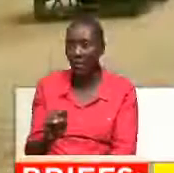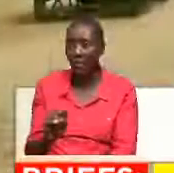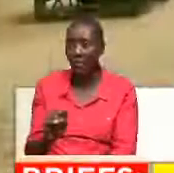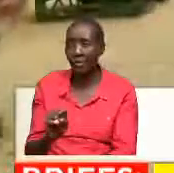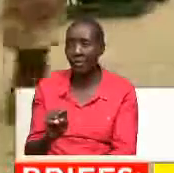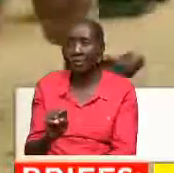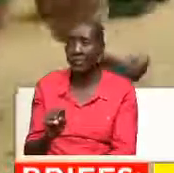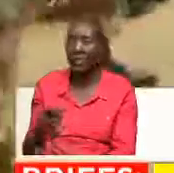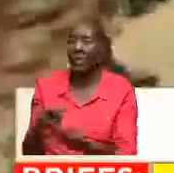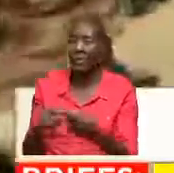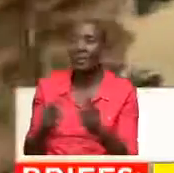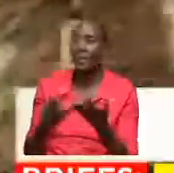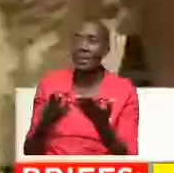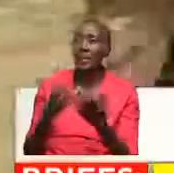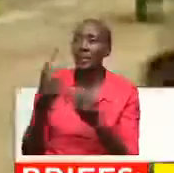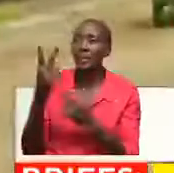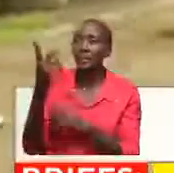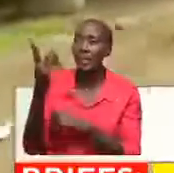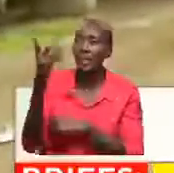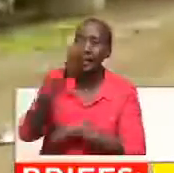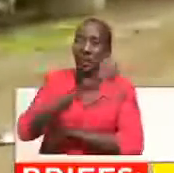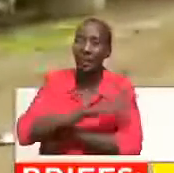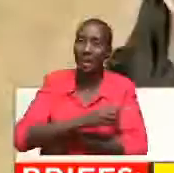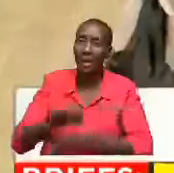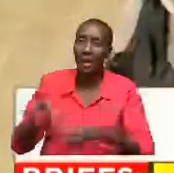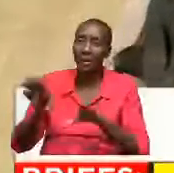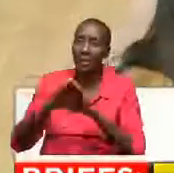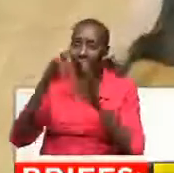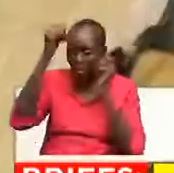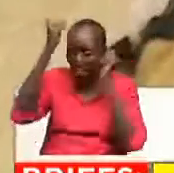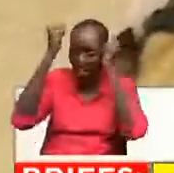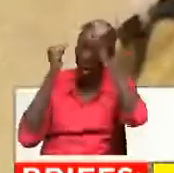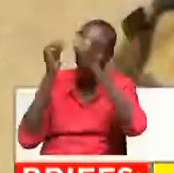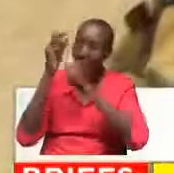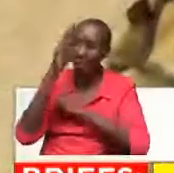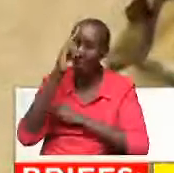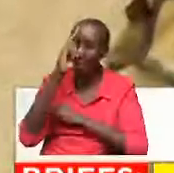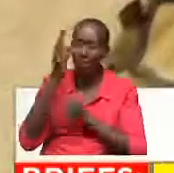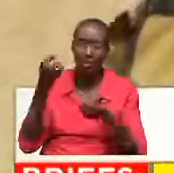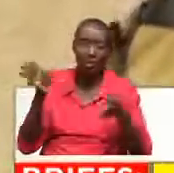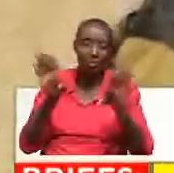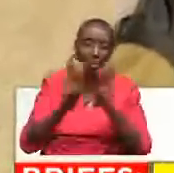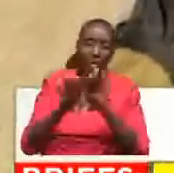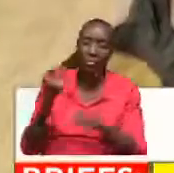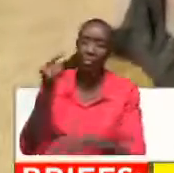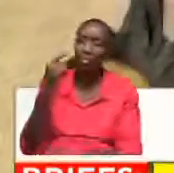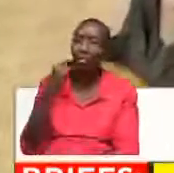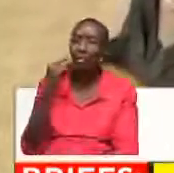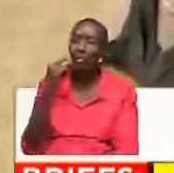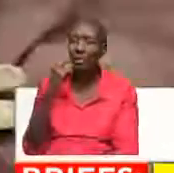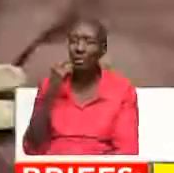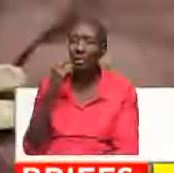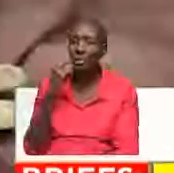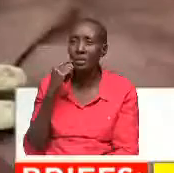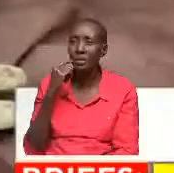But amid a 21-day lockdown, the army and police have been coming to close down stalls at Soweto's Cliptown